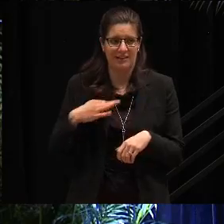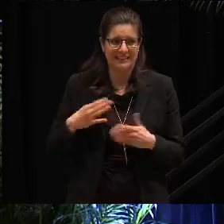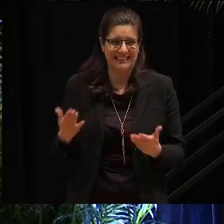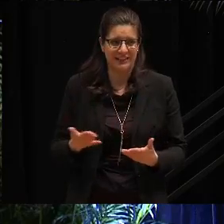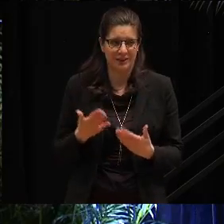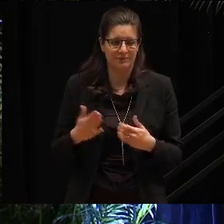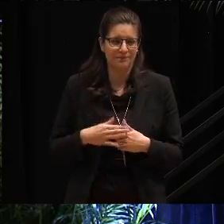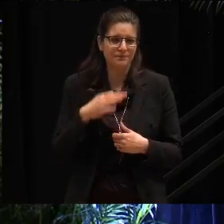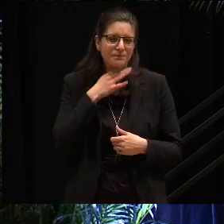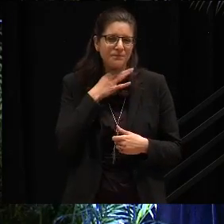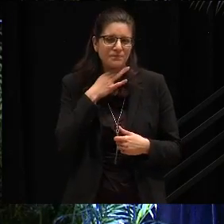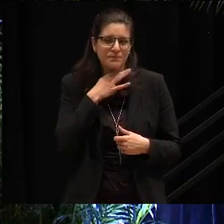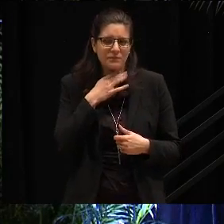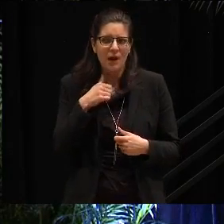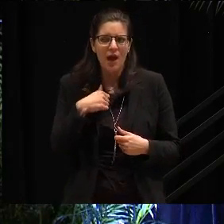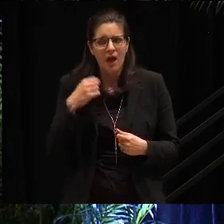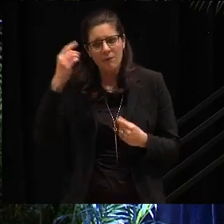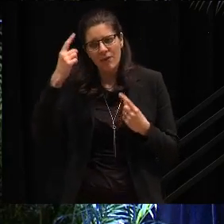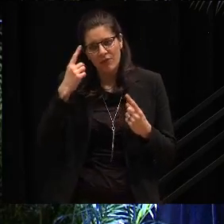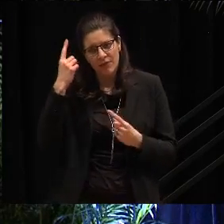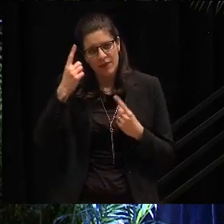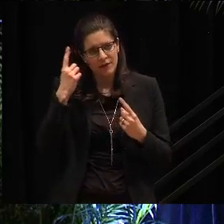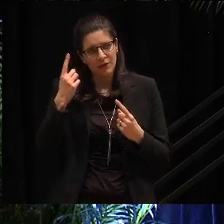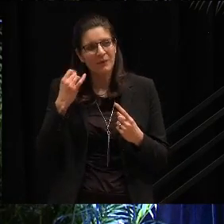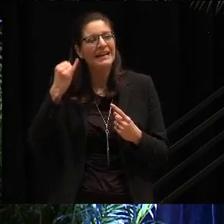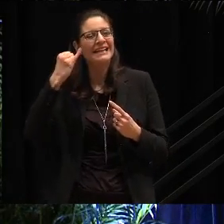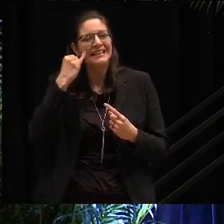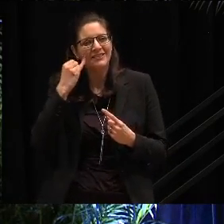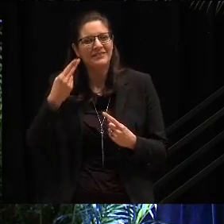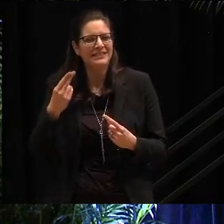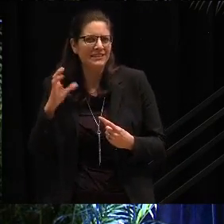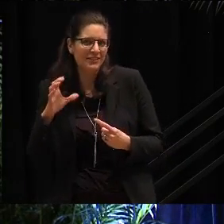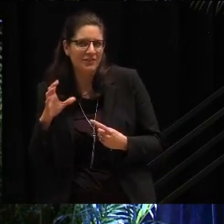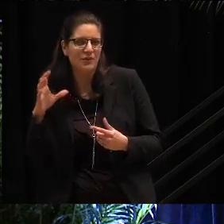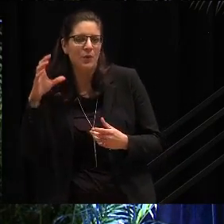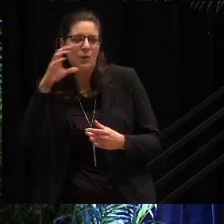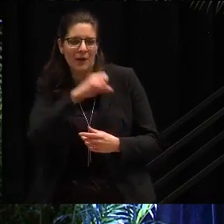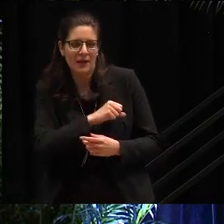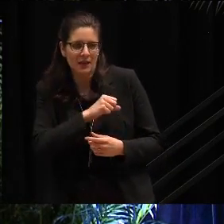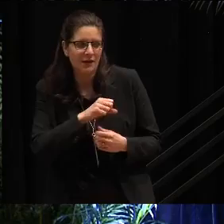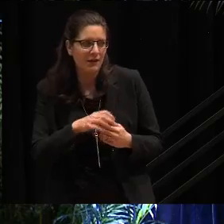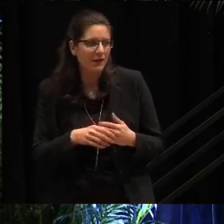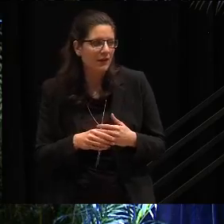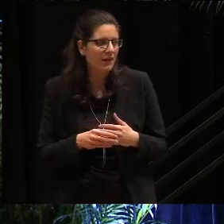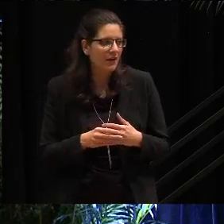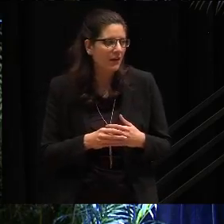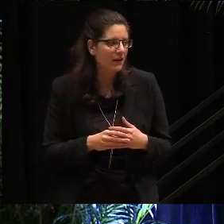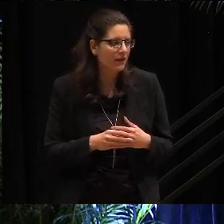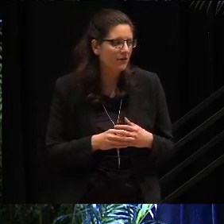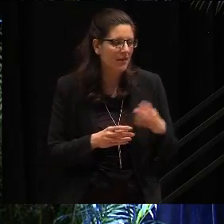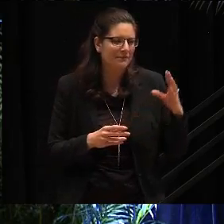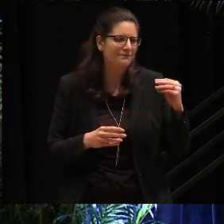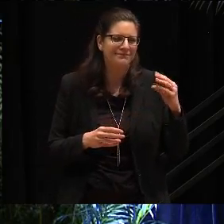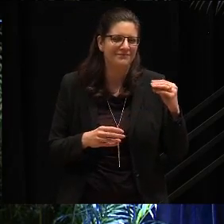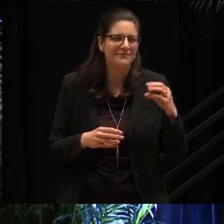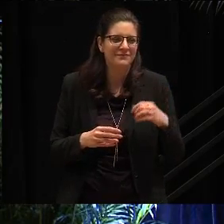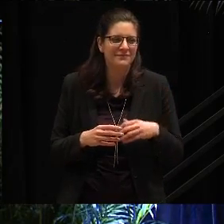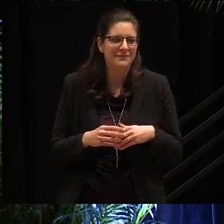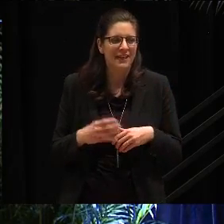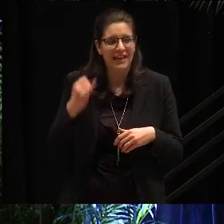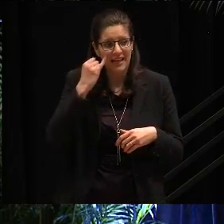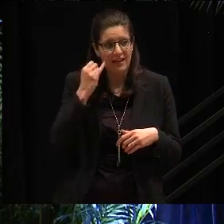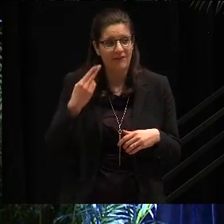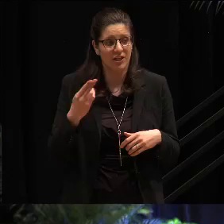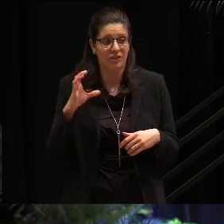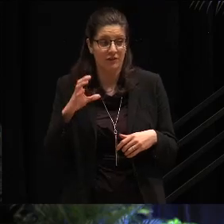but think during this, what if Hillary had won? No. Excuse me. If Hillary had